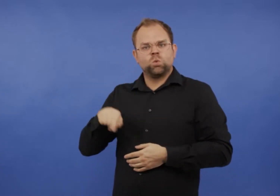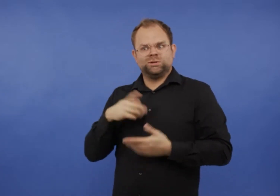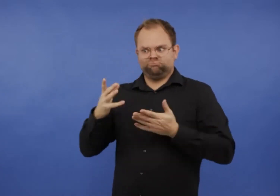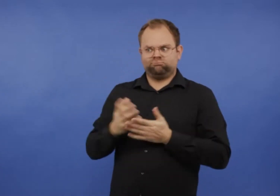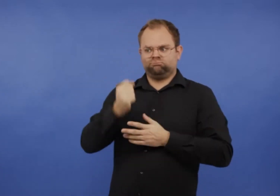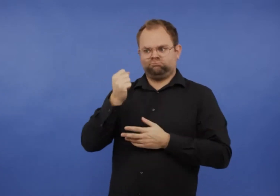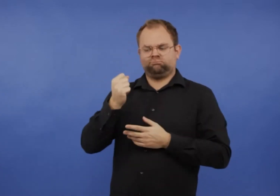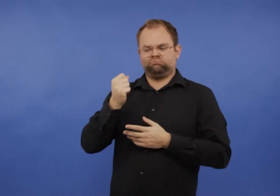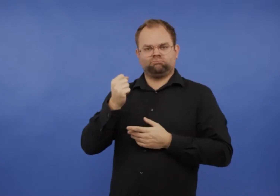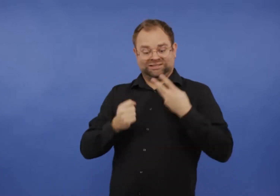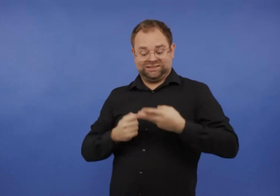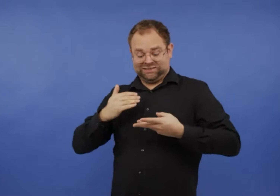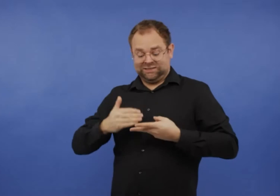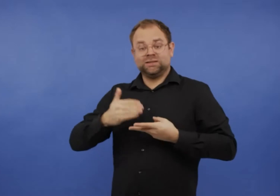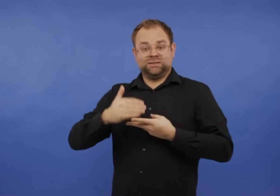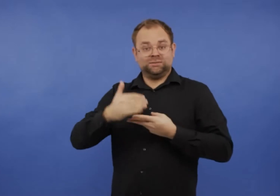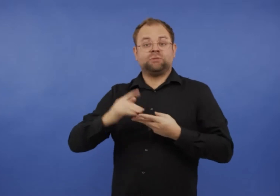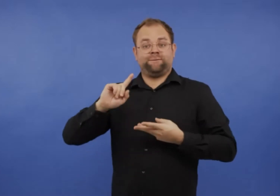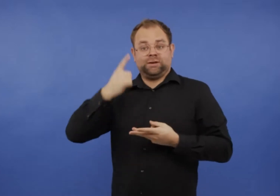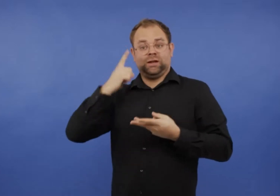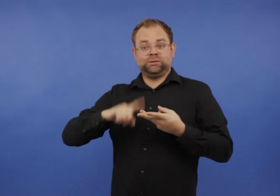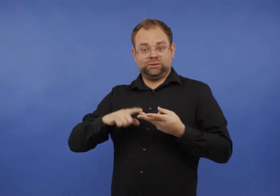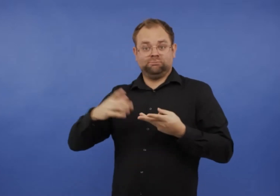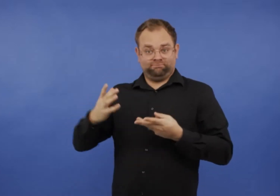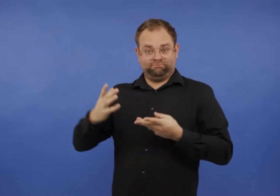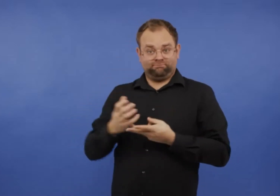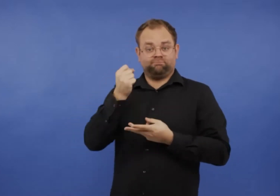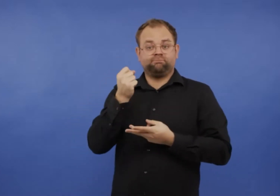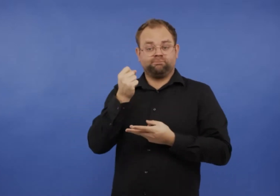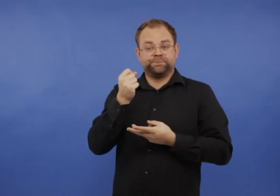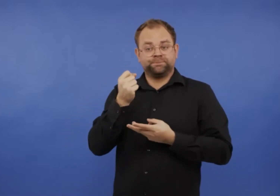would say, first of all, make sure to